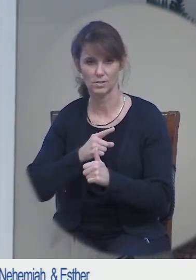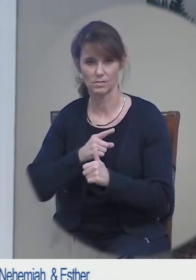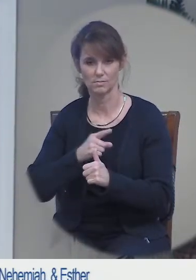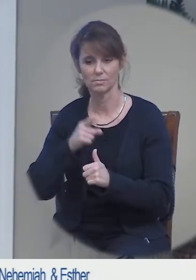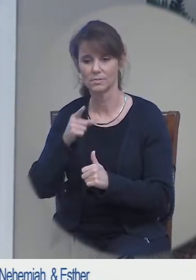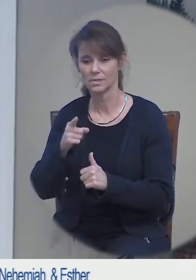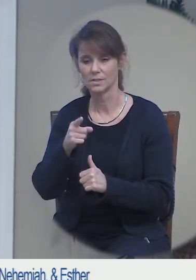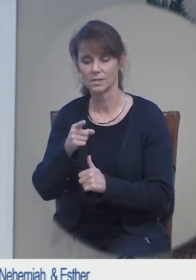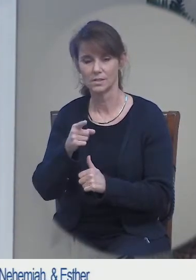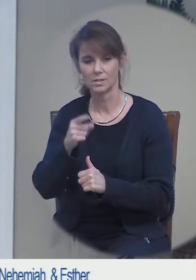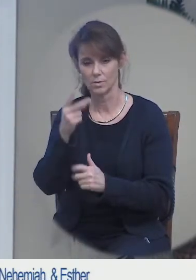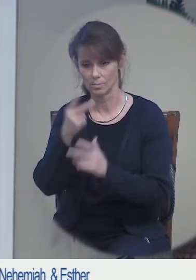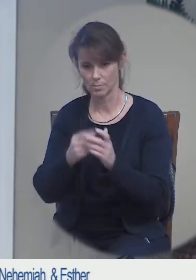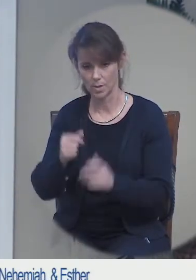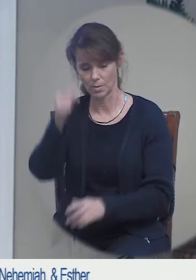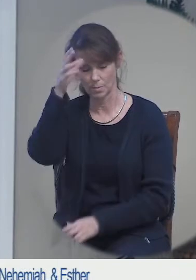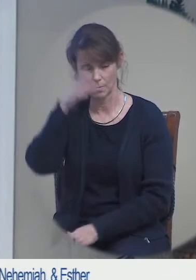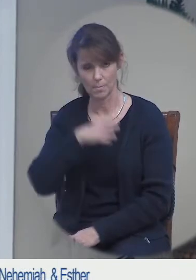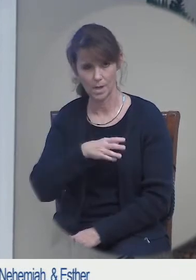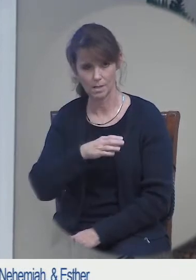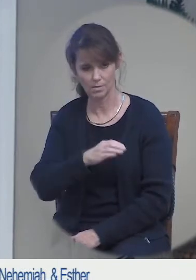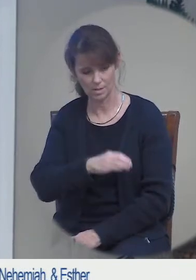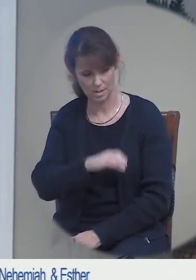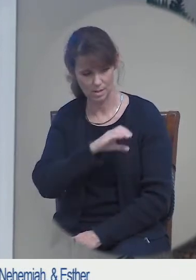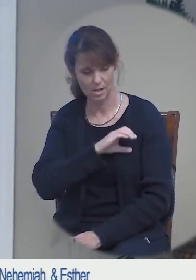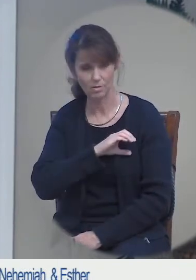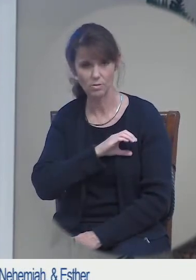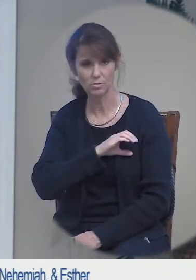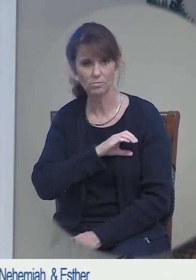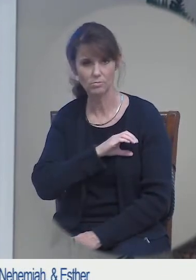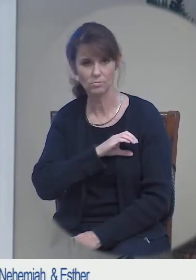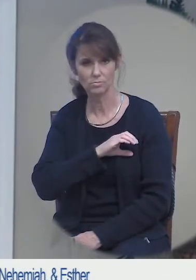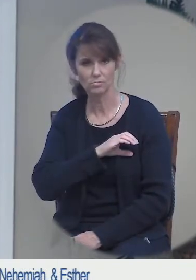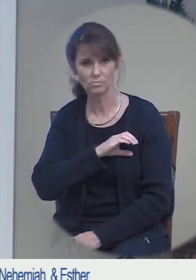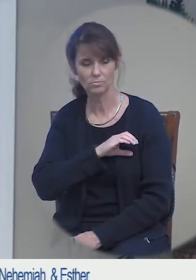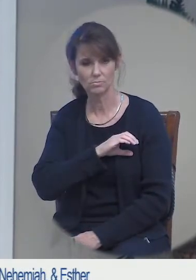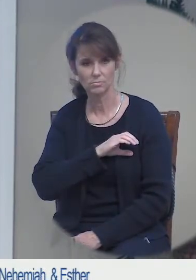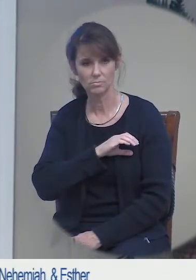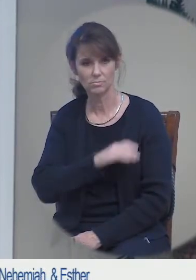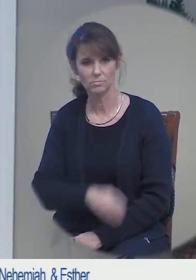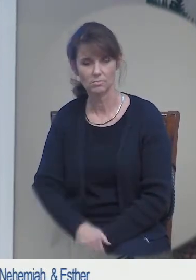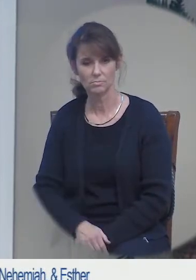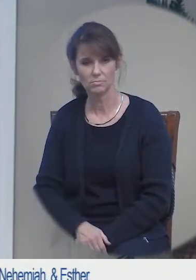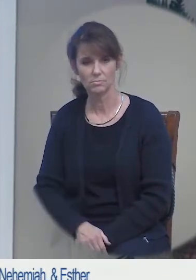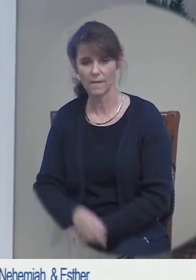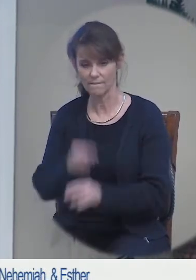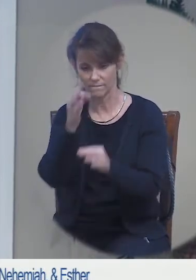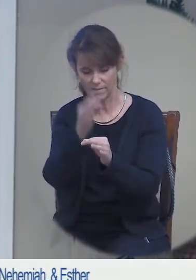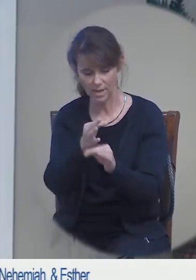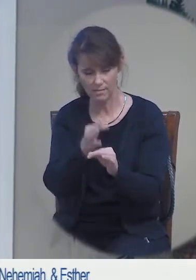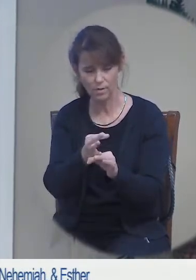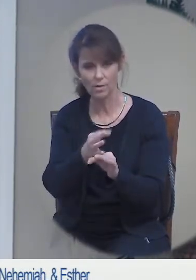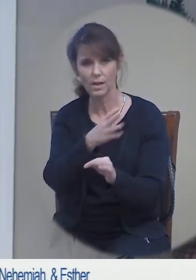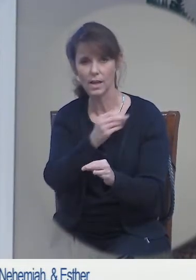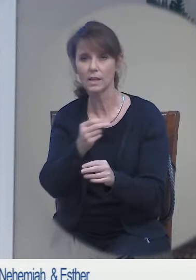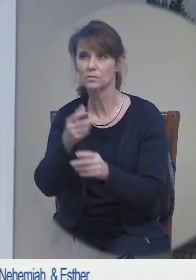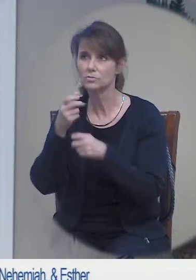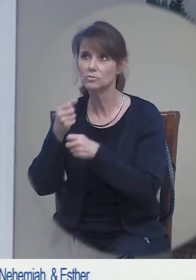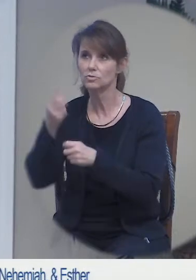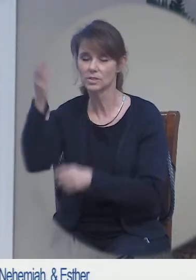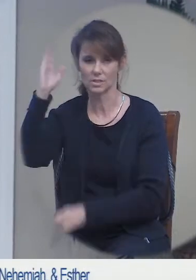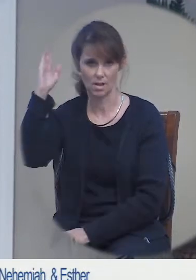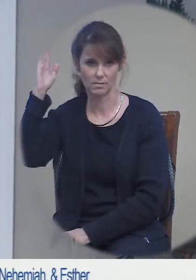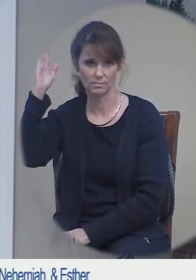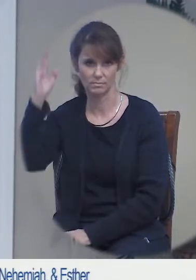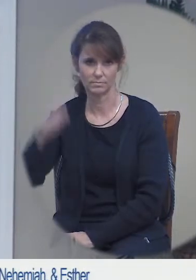a measure of a good steward, 1 Corinthians chapter 4. But their trust in God. Because they knew, like Harold said, they